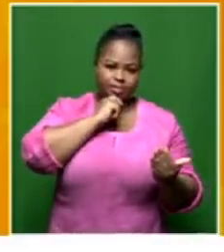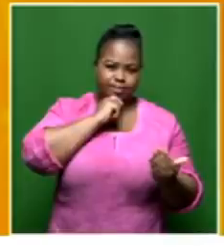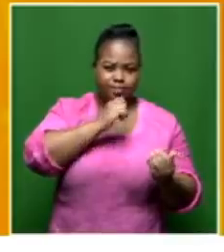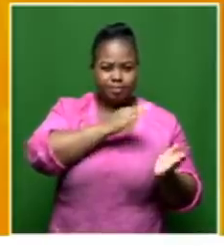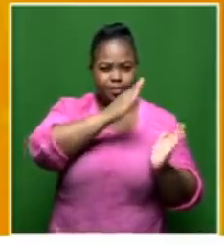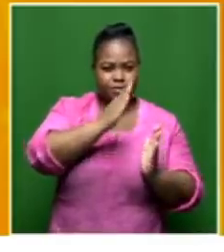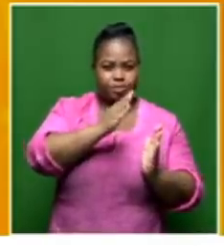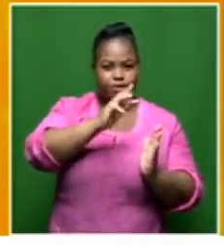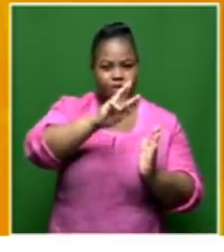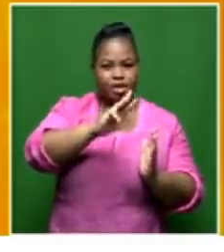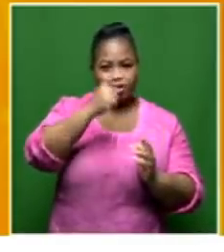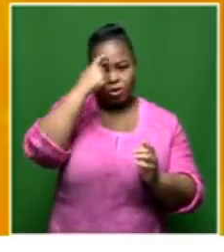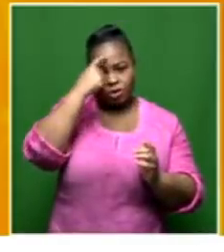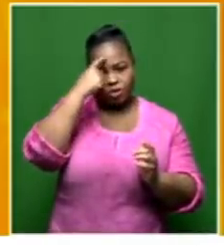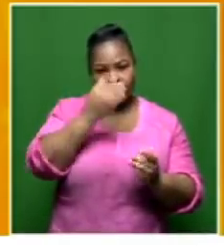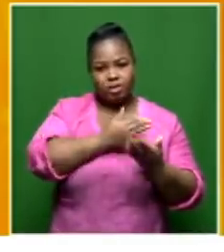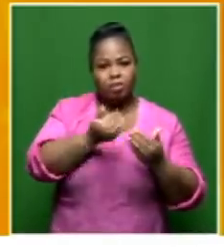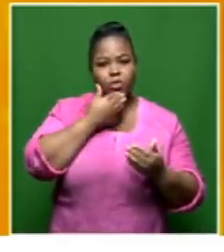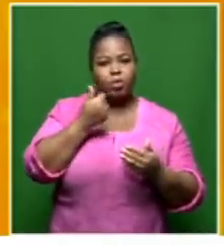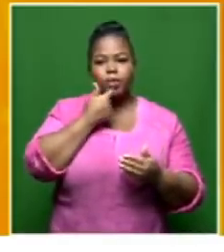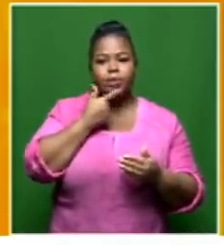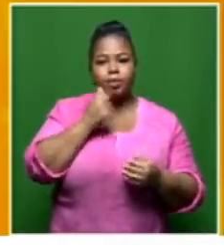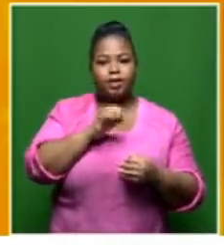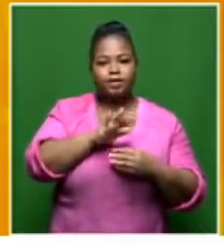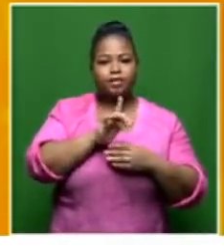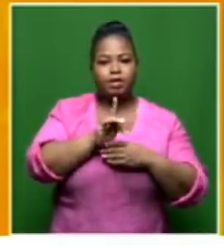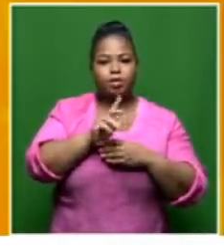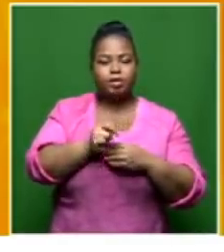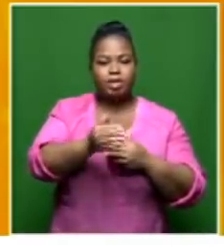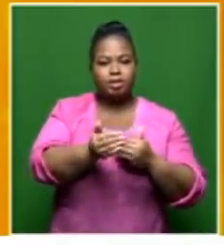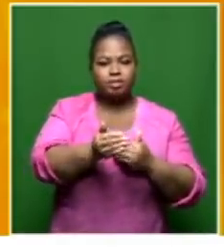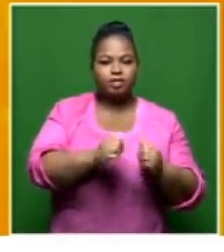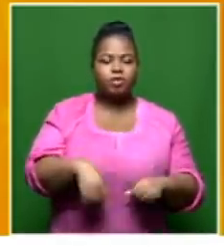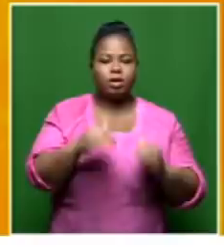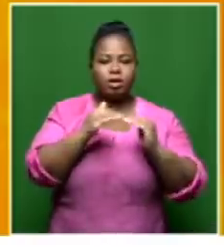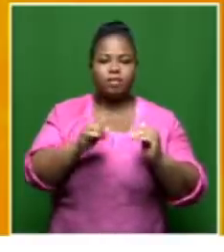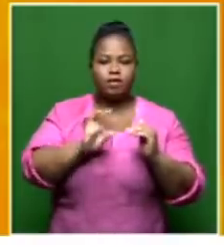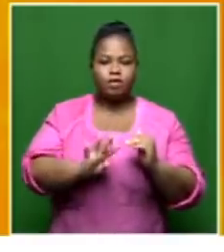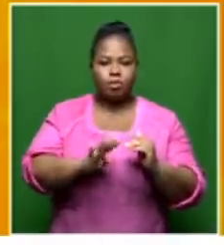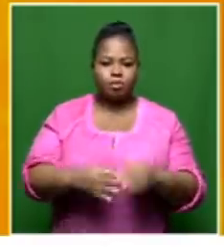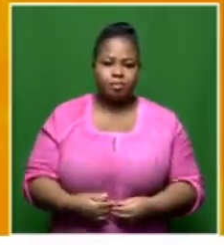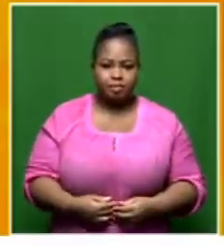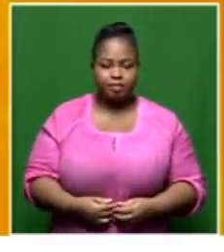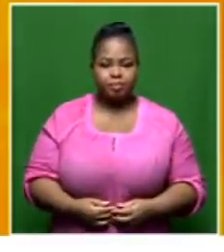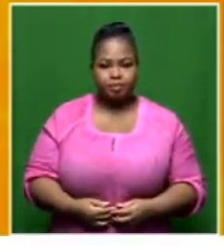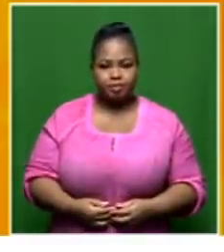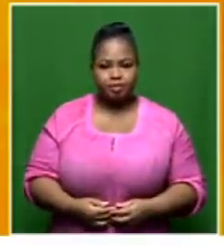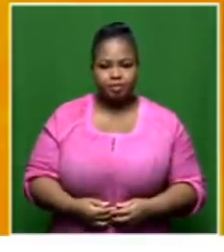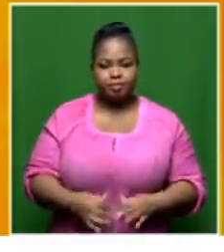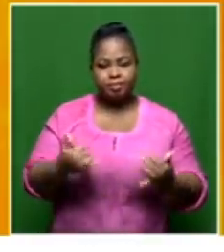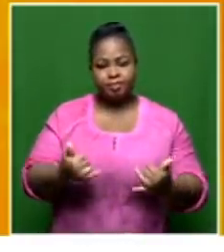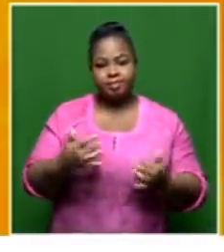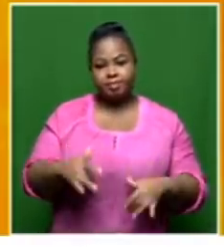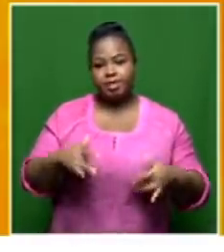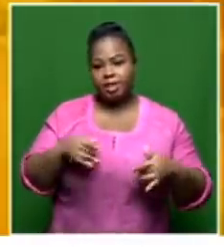to 9 a.m. to residents residing within a 5-kilometer radius as part of level 4 lockdown regulations. And for more on this, we cross live